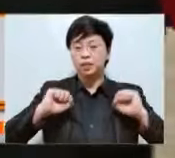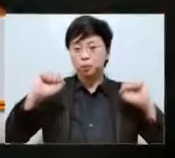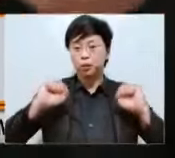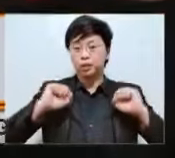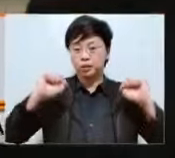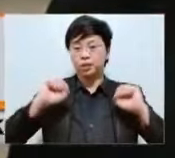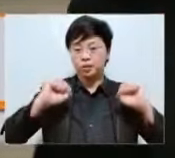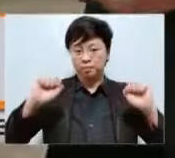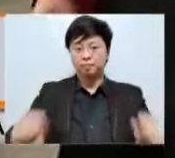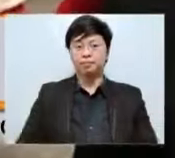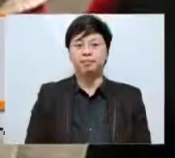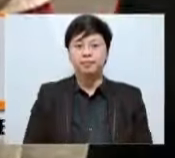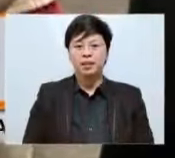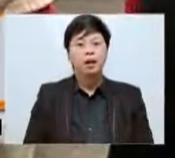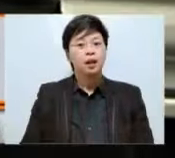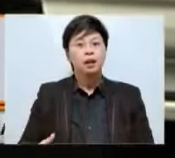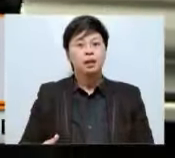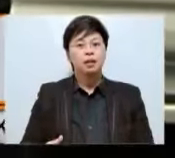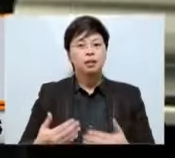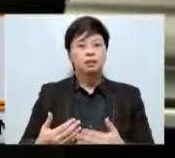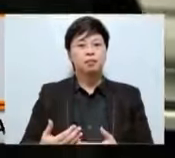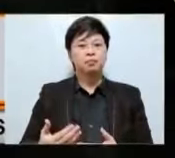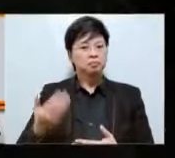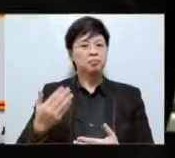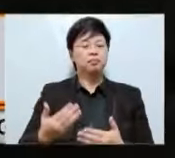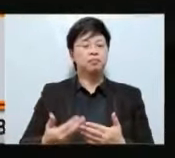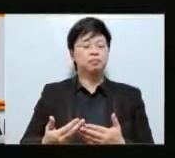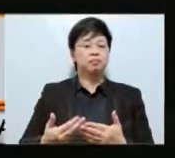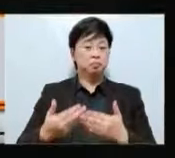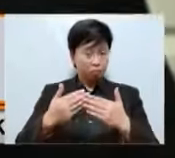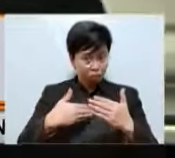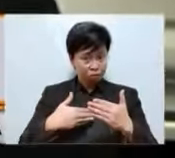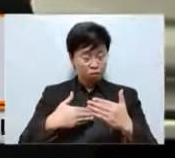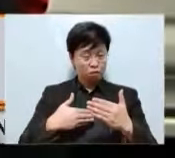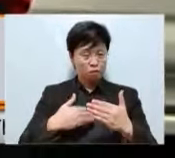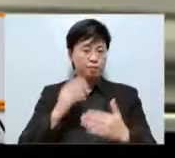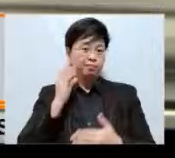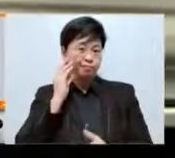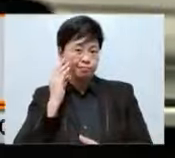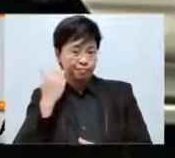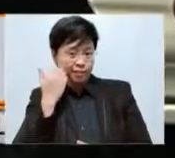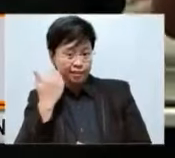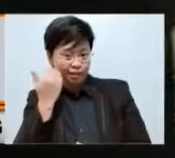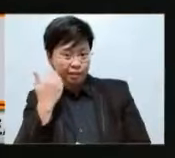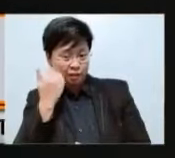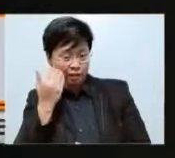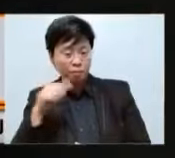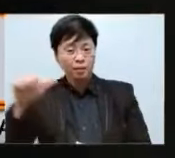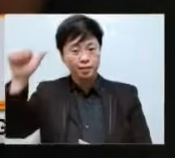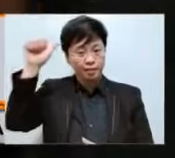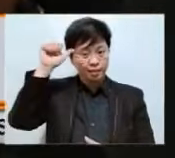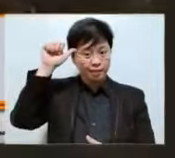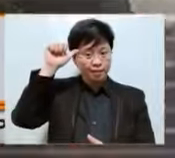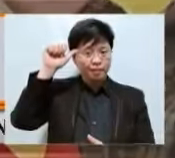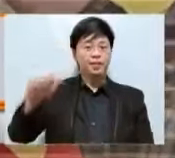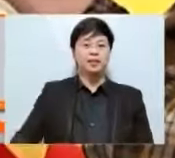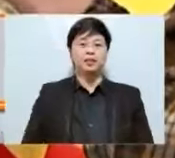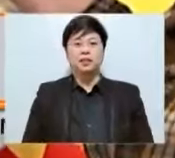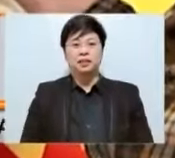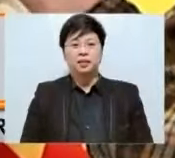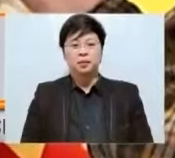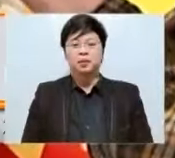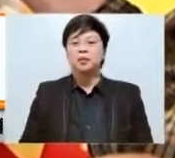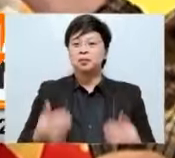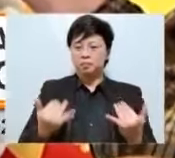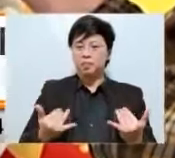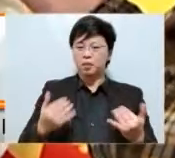si Andres sa harap ng camera. Pero ibahin na raw siya ngayon, napapasukin ang showbiz head on. It's new